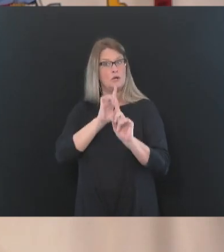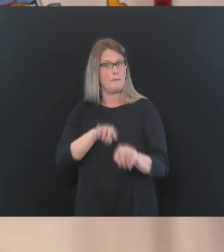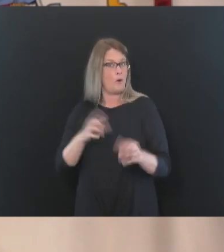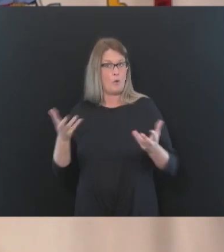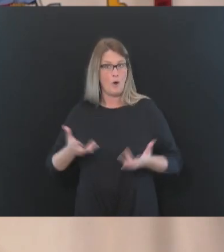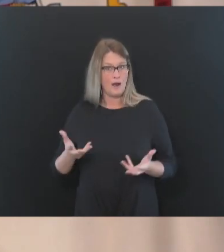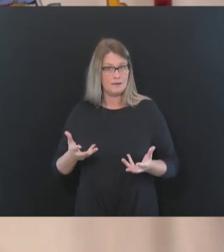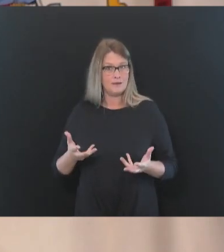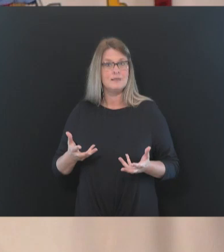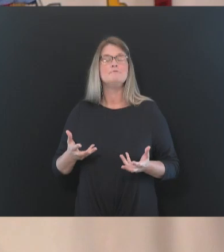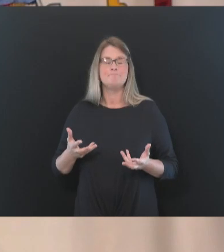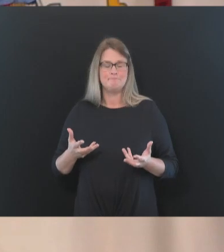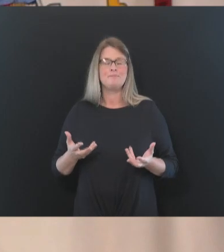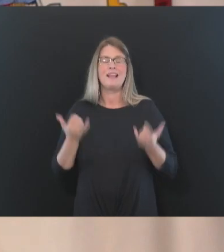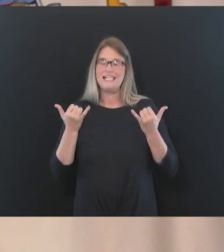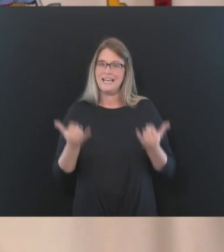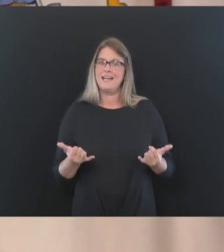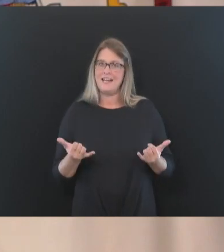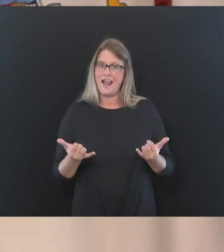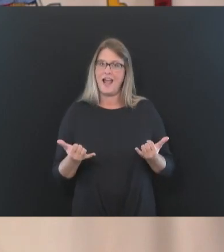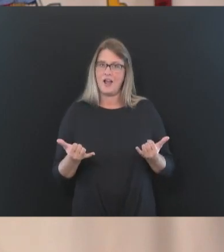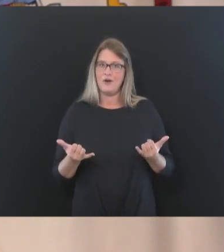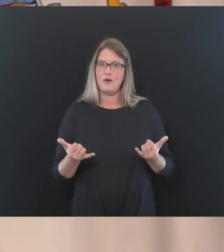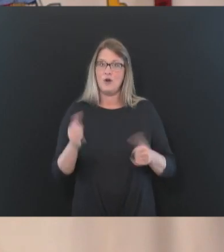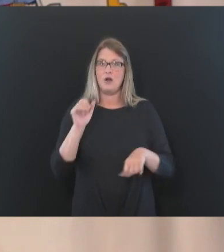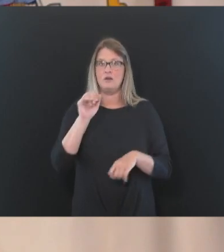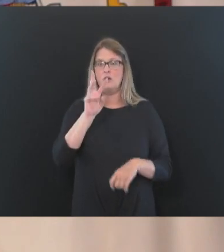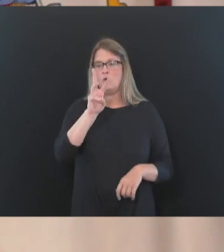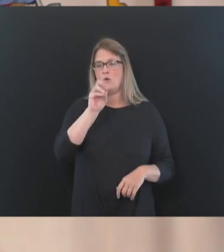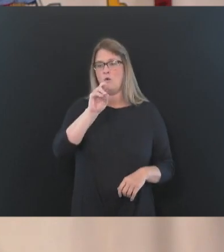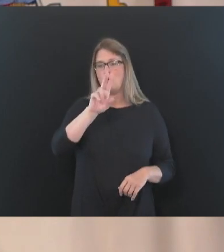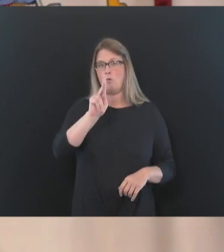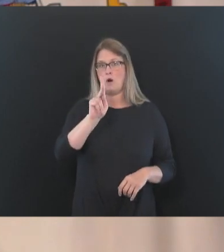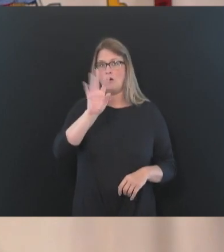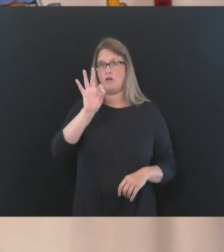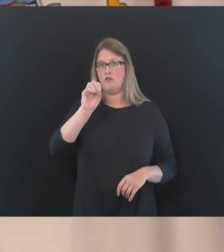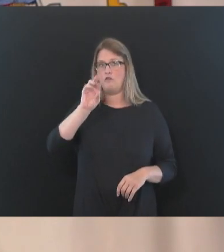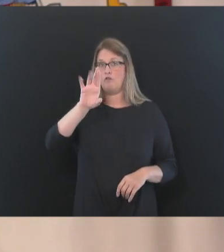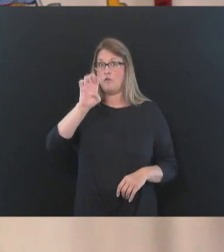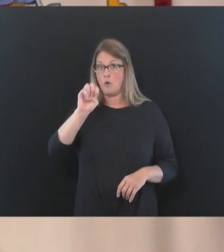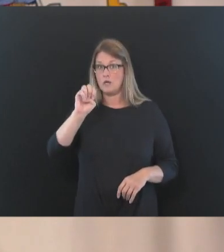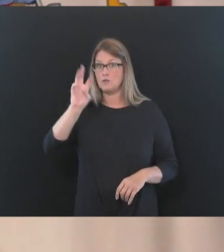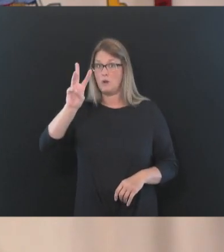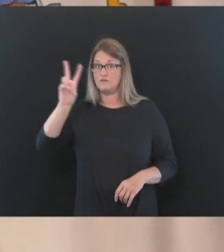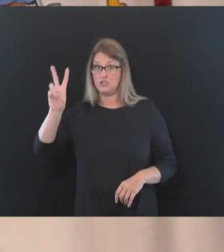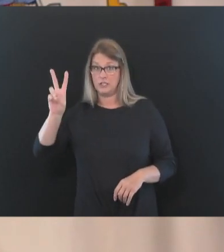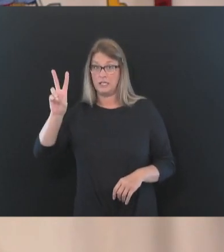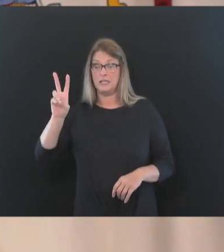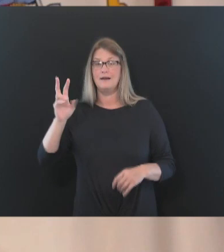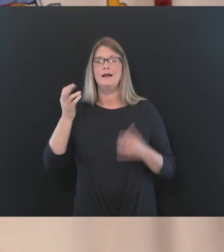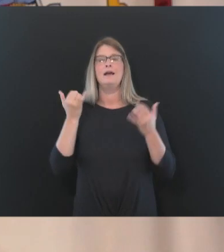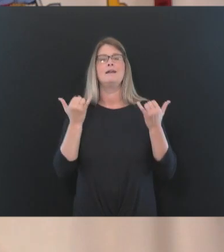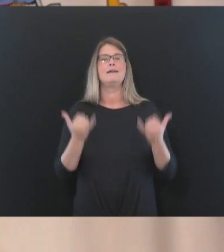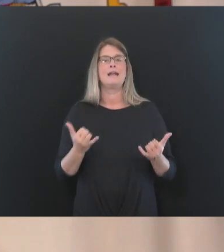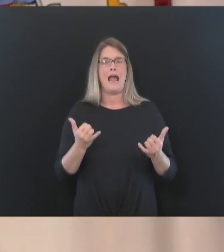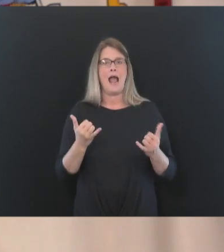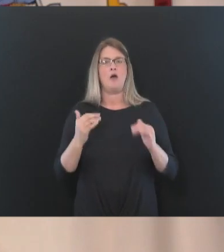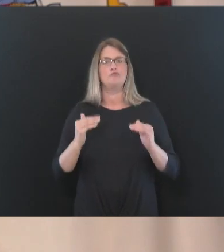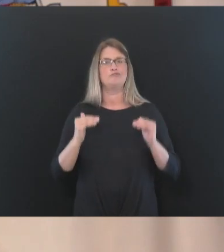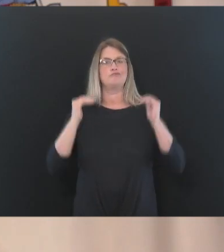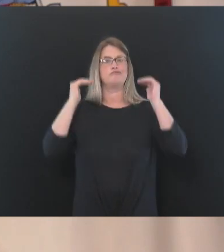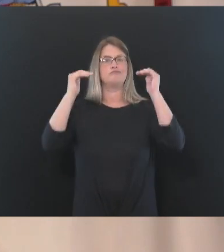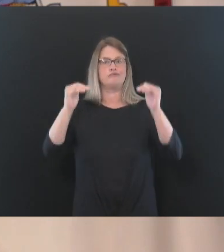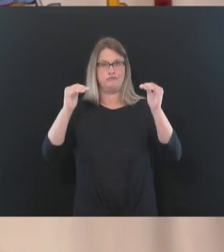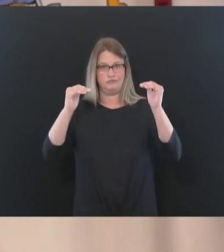now that we now at Workforce West Virginia have the equivalency of, you know, we're